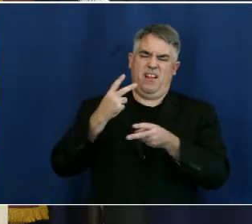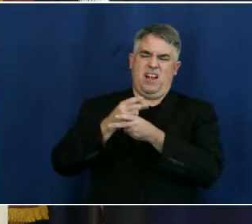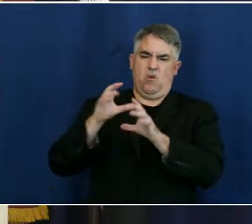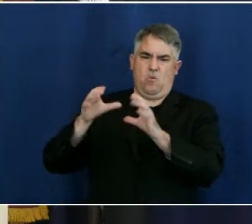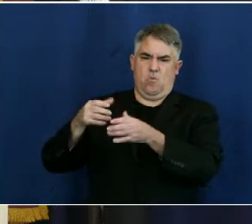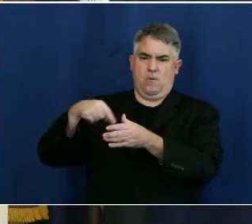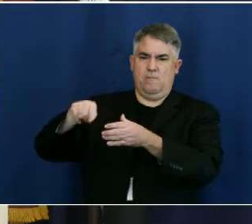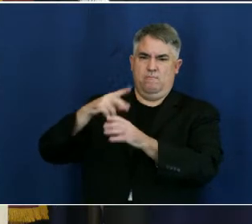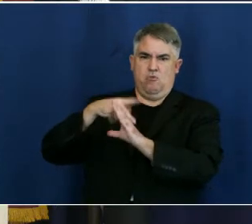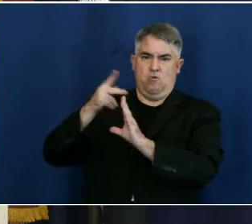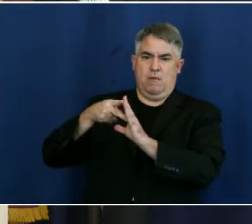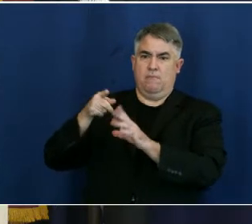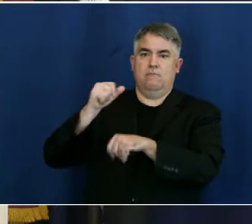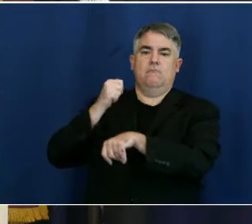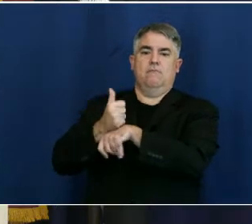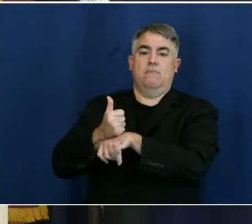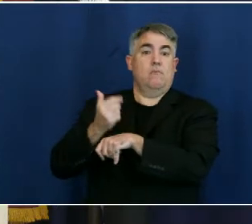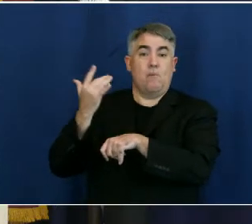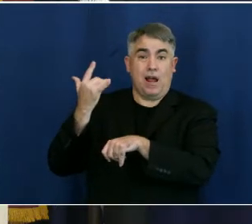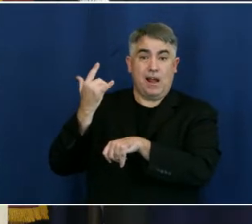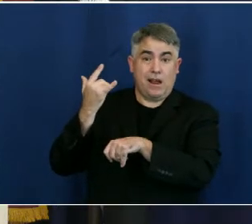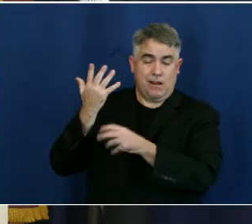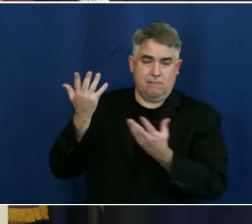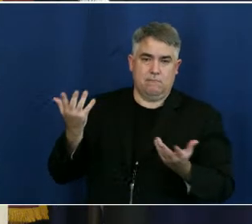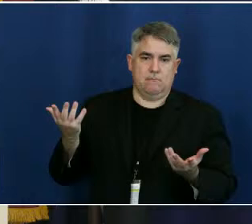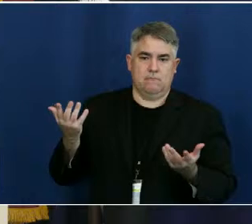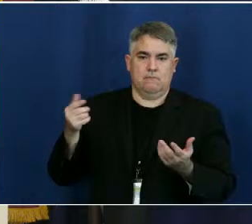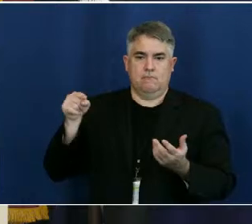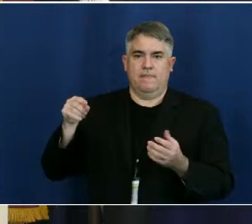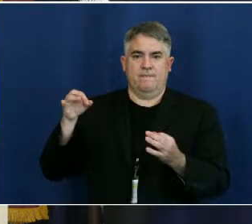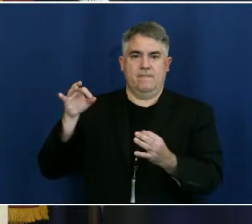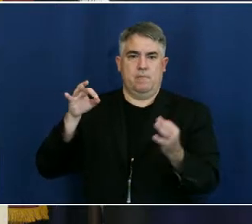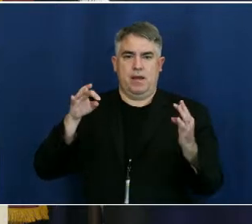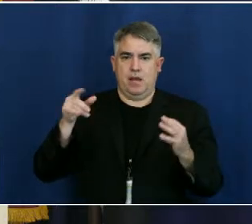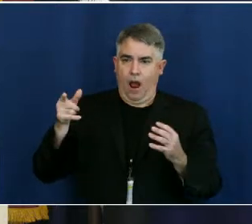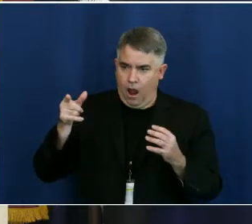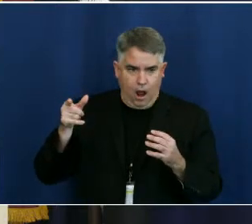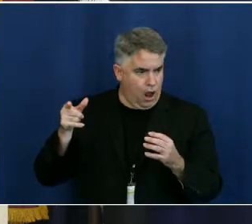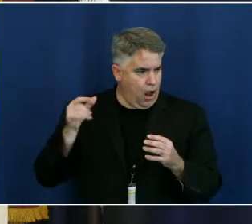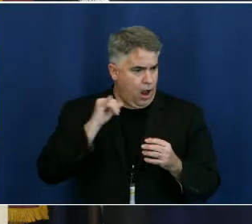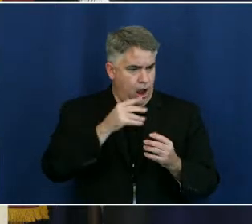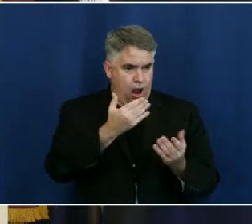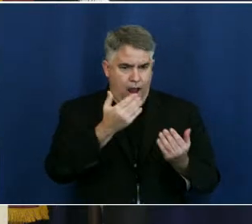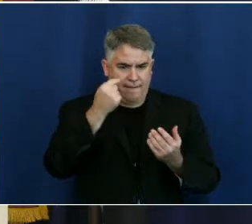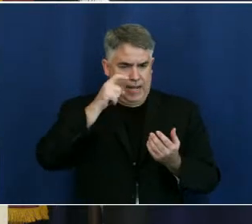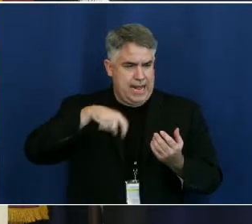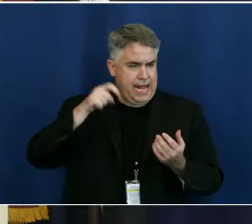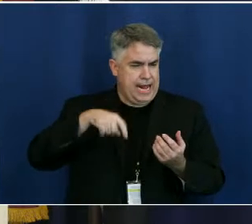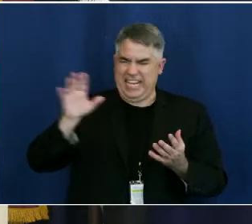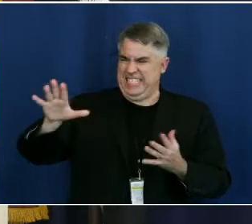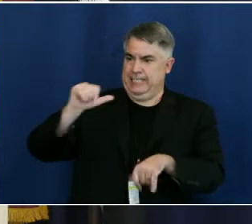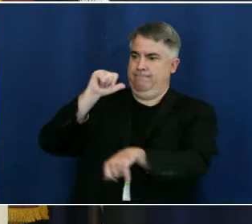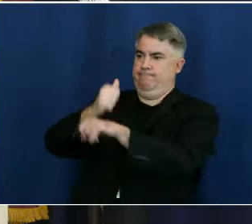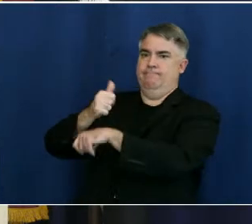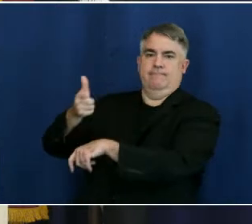a result of what we have heard, which is the intake piece of the application process that has really